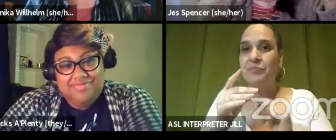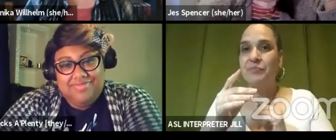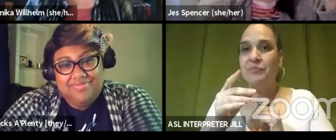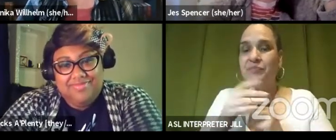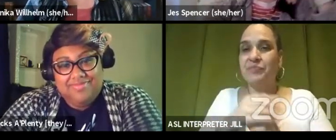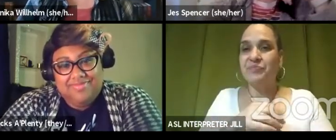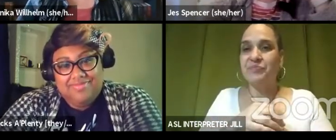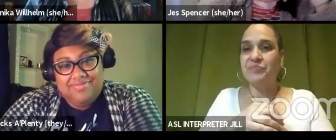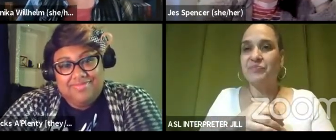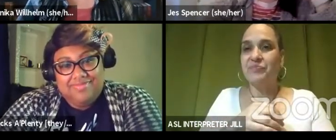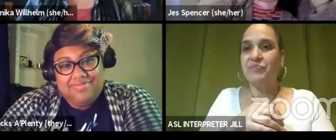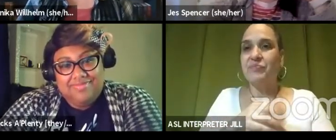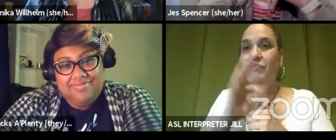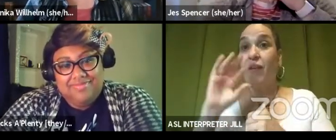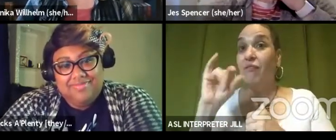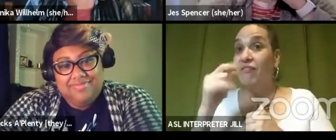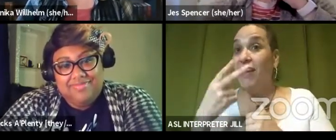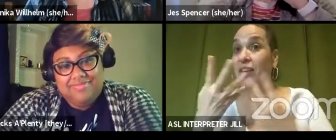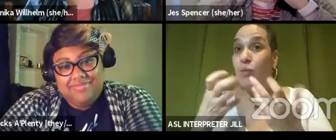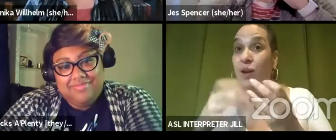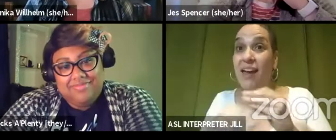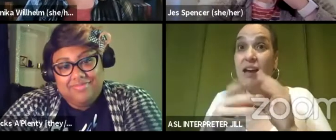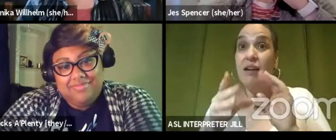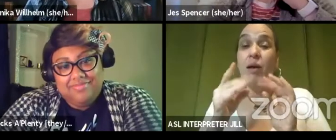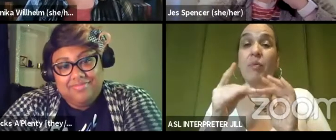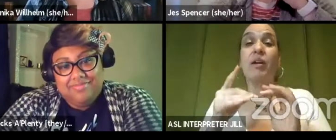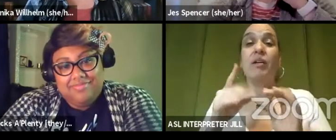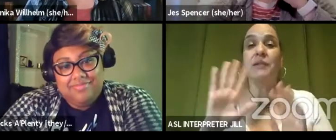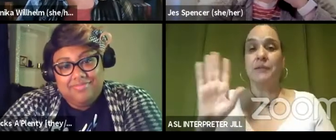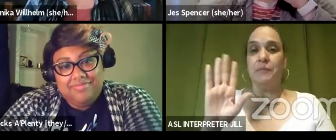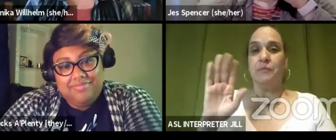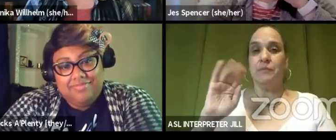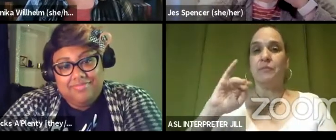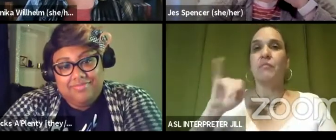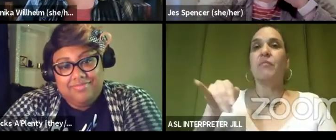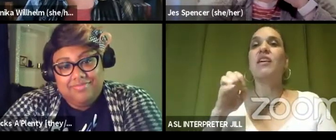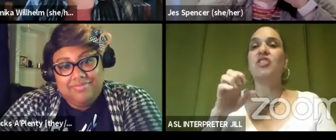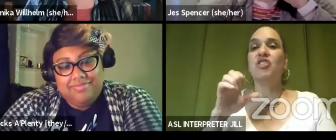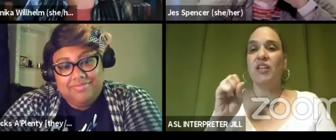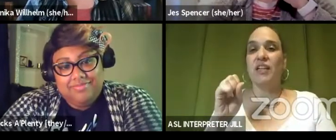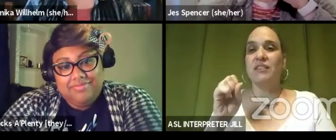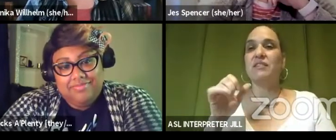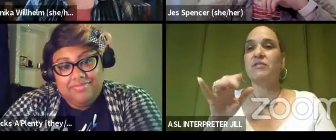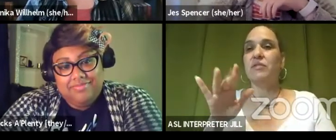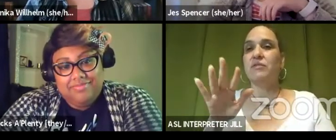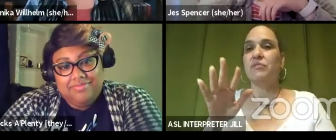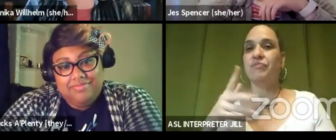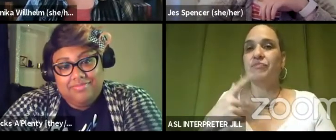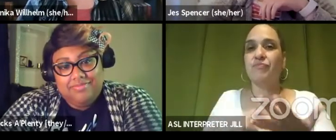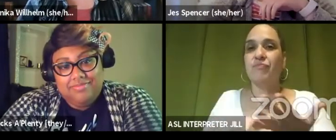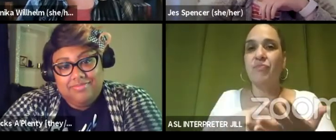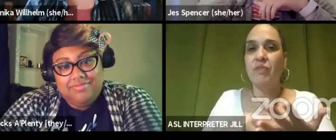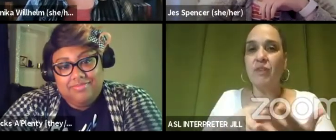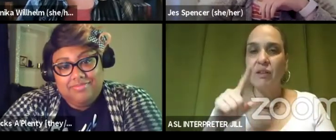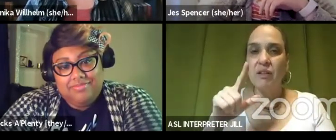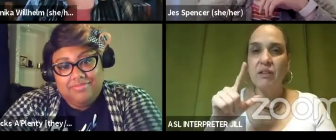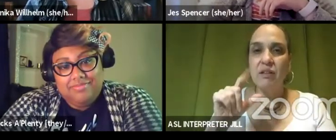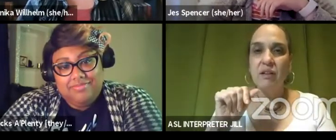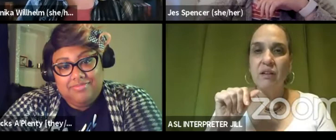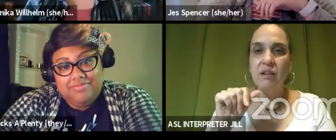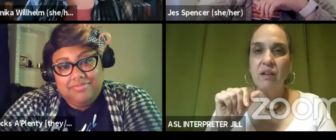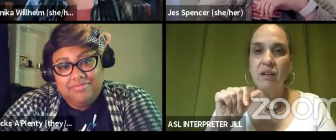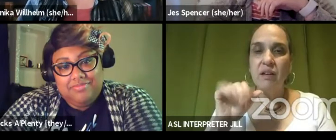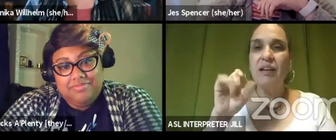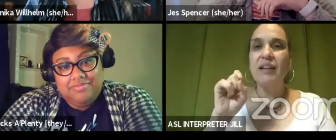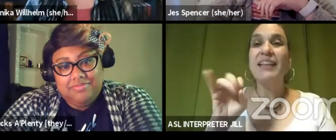Well, I mentioned earlier that I was going to talk about Maggie Ensemble, because when Nabra first asked me,